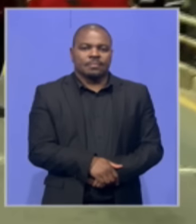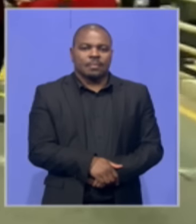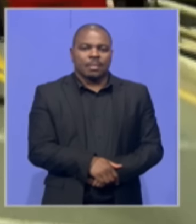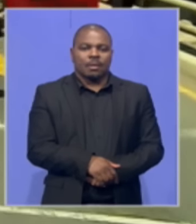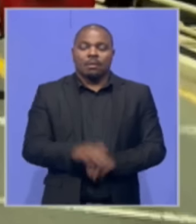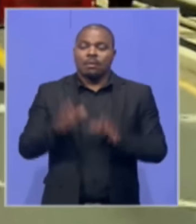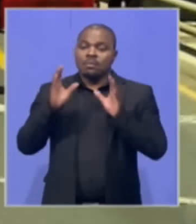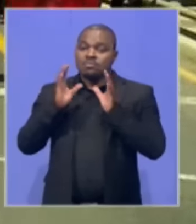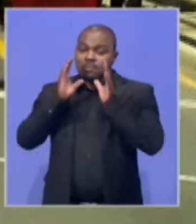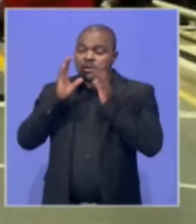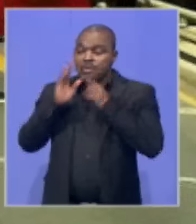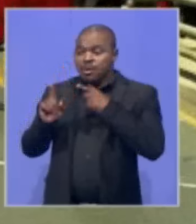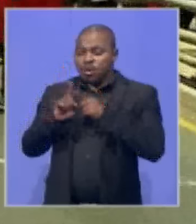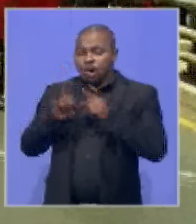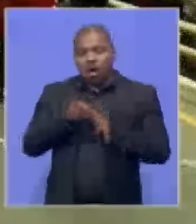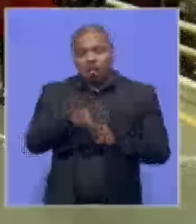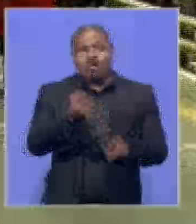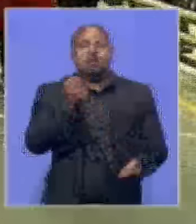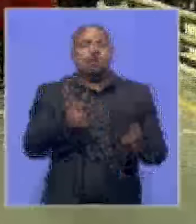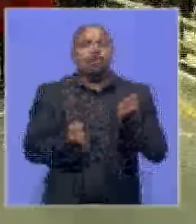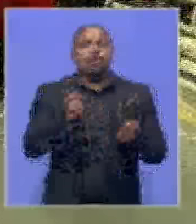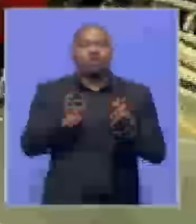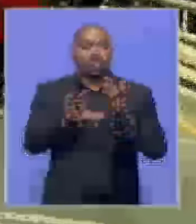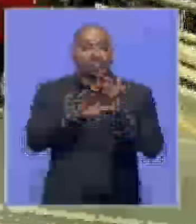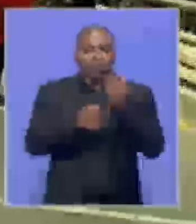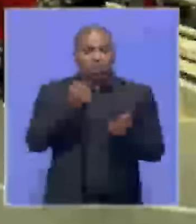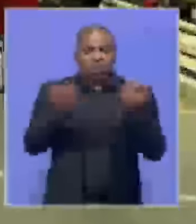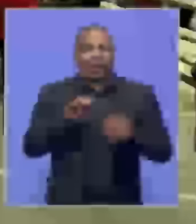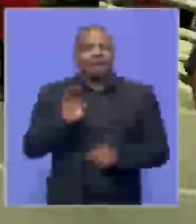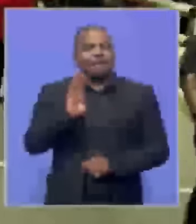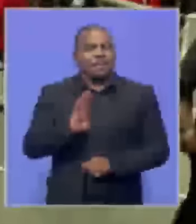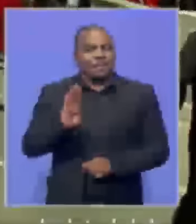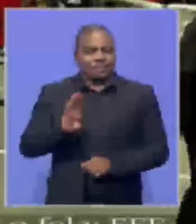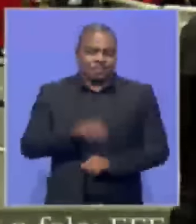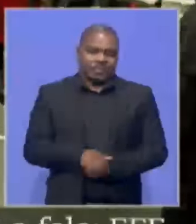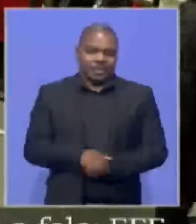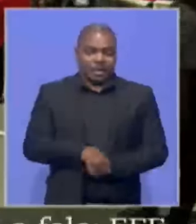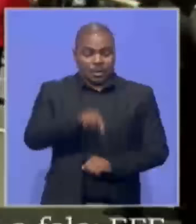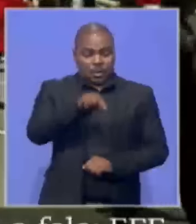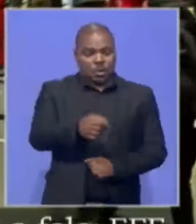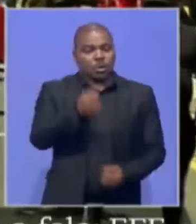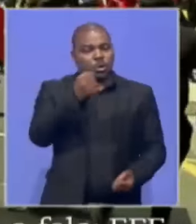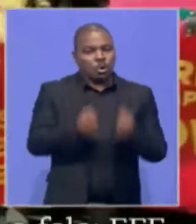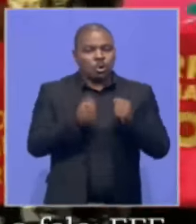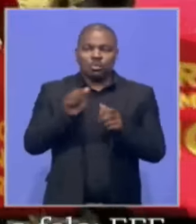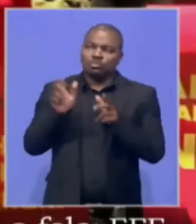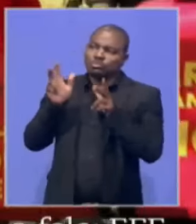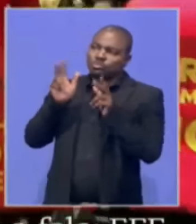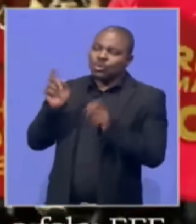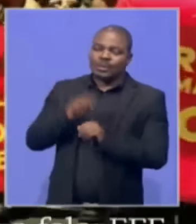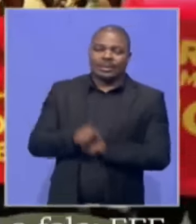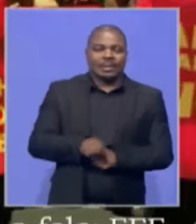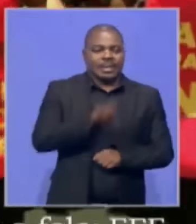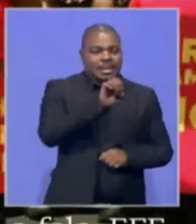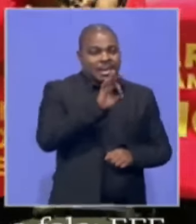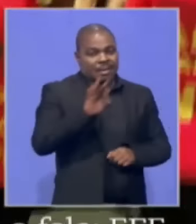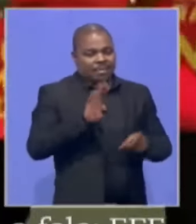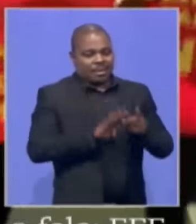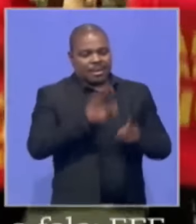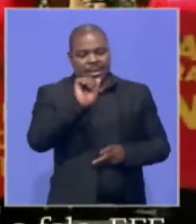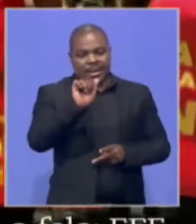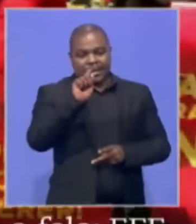Malema o ne a bua kwa ntle ga kgotlatshekelo ya molaotheo kwa Bramfontein. Ko kgotlatshekelo e neng e reditse kopo ya EFF le